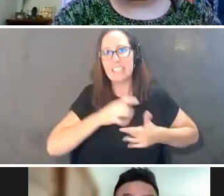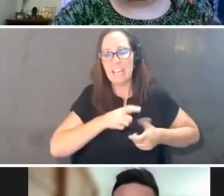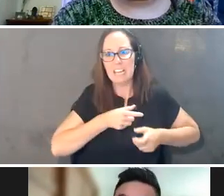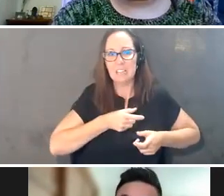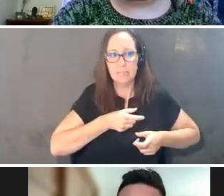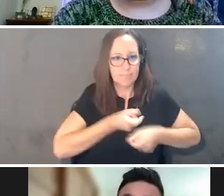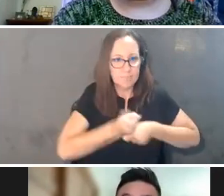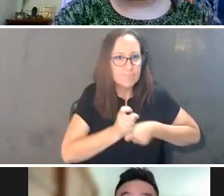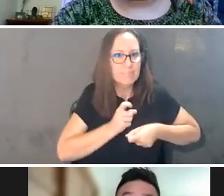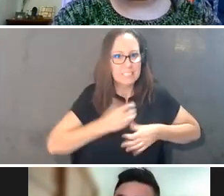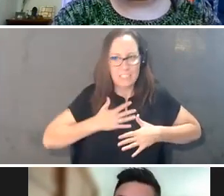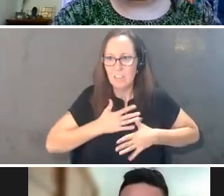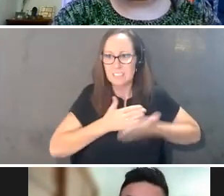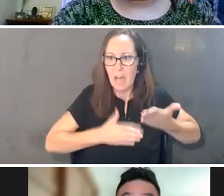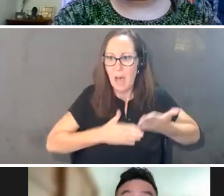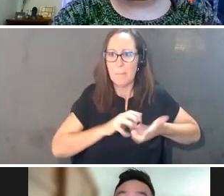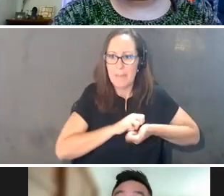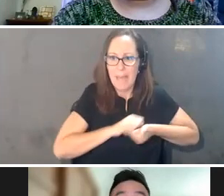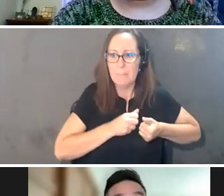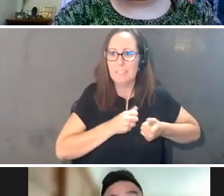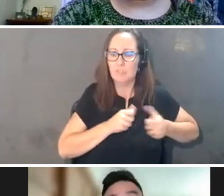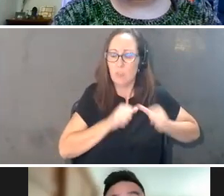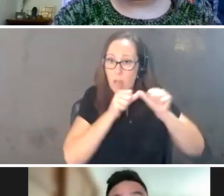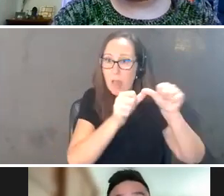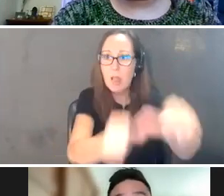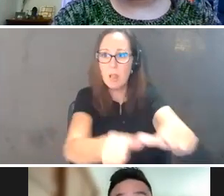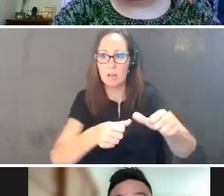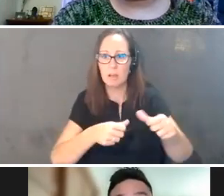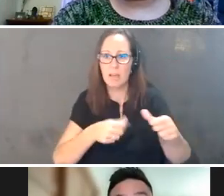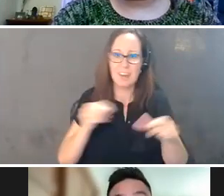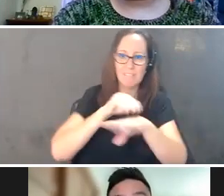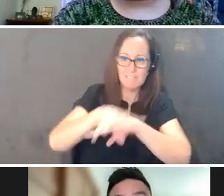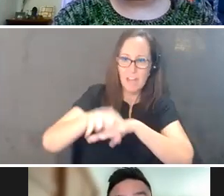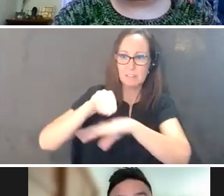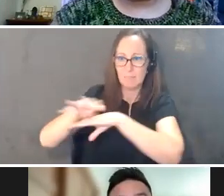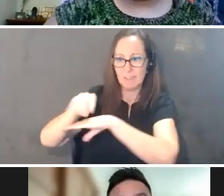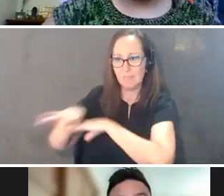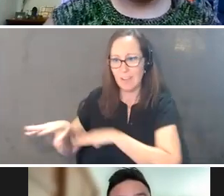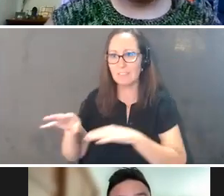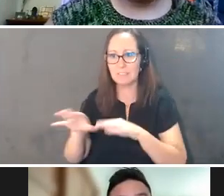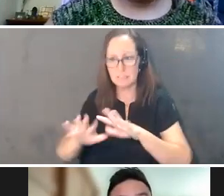caregivers, their friends, their coworkers, the community. You see that huge domino effect there.